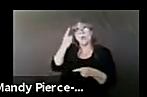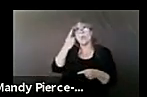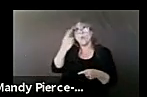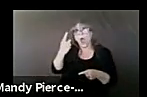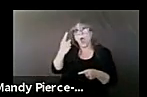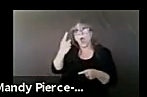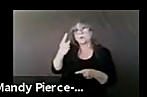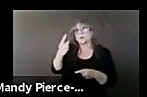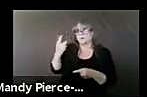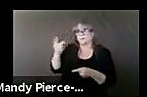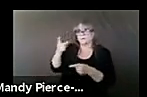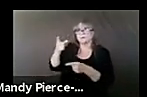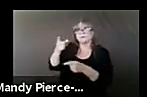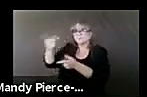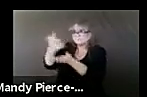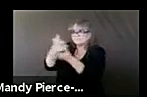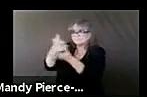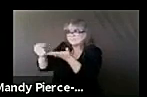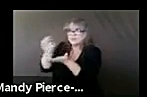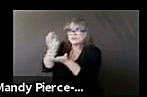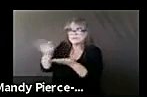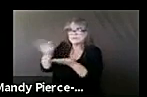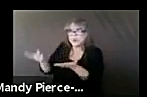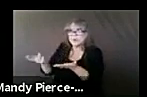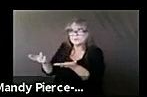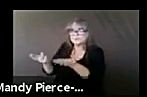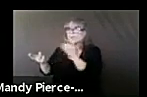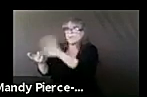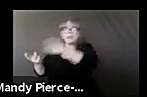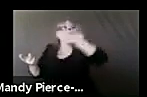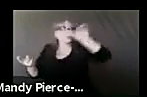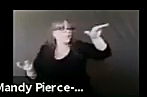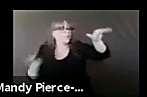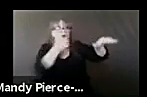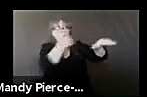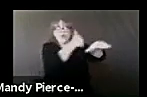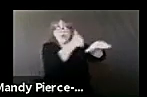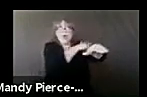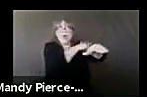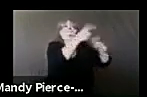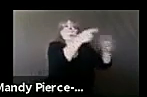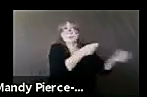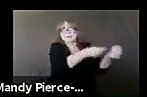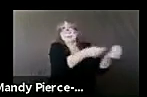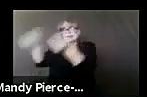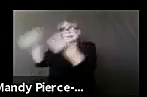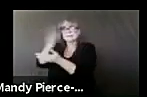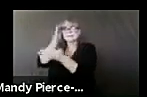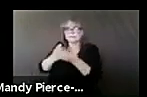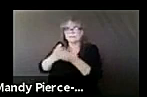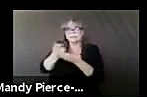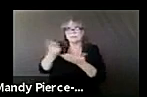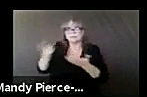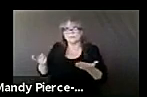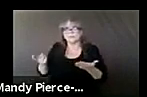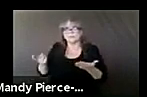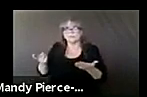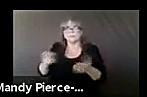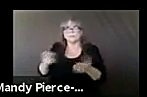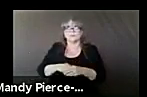always practice to the standard of care based on the conditions that they have available to them. And so while there could